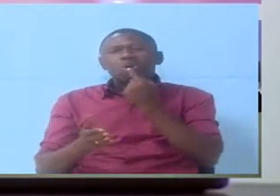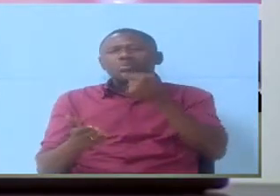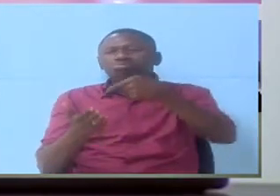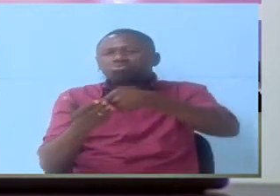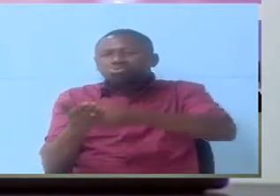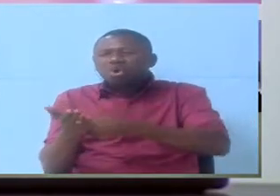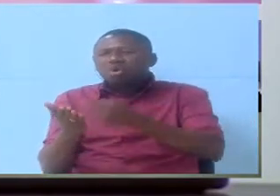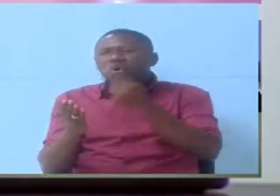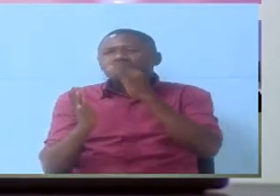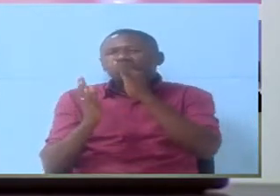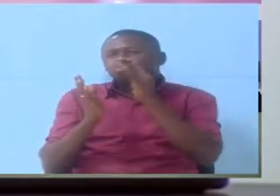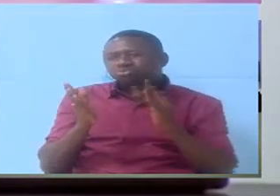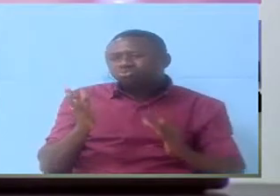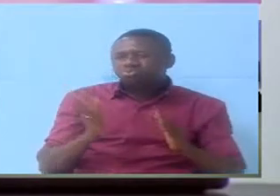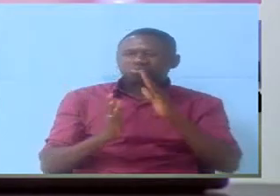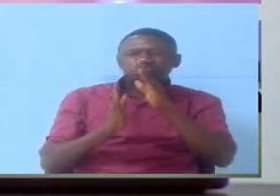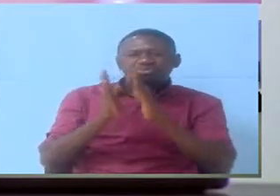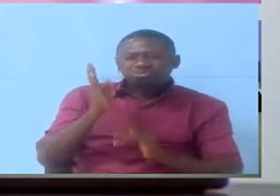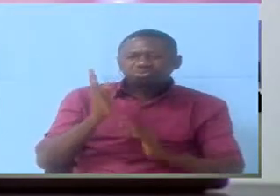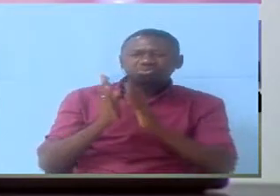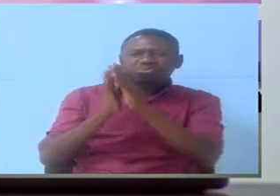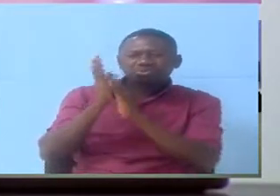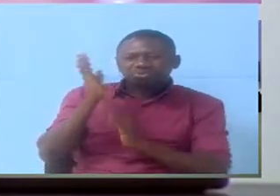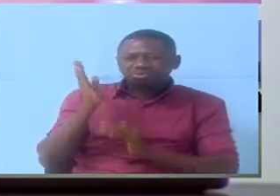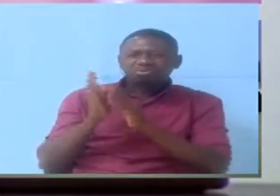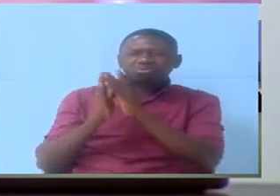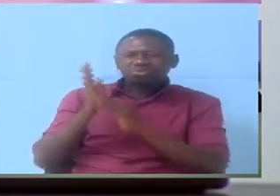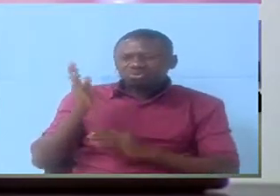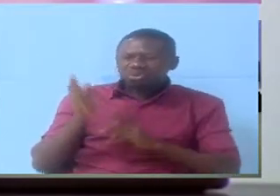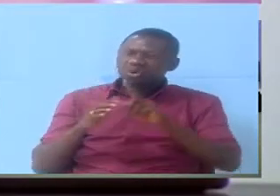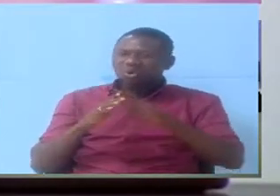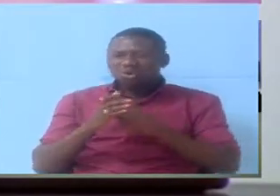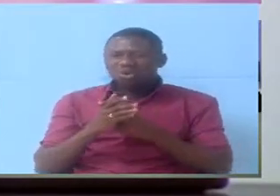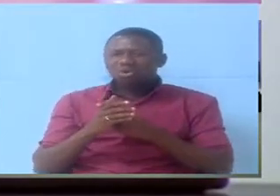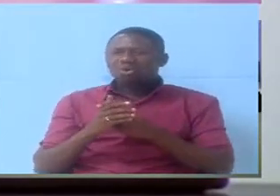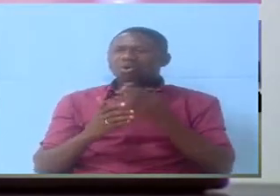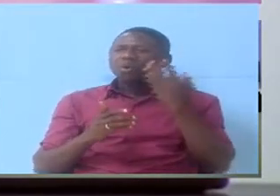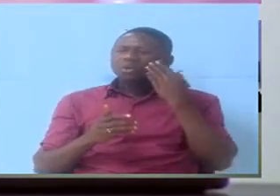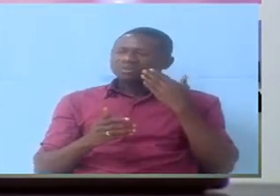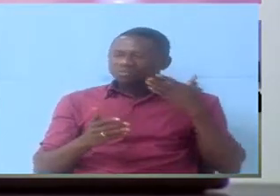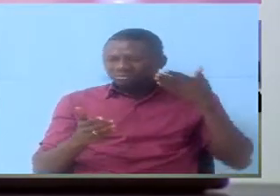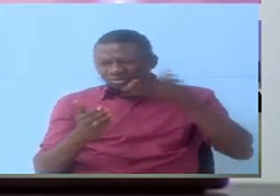Or you just saw was that there was blood and it did come out from